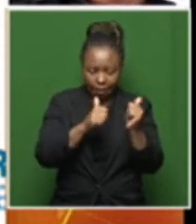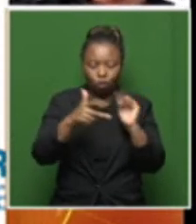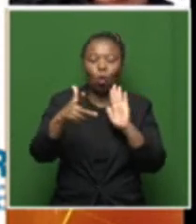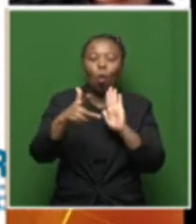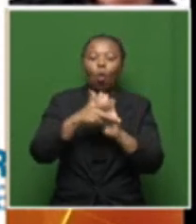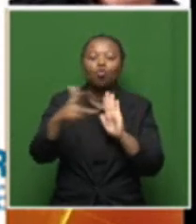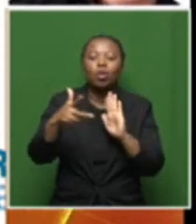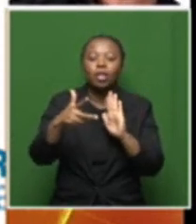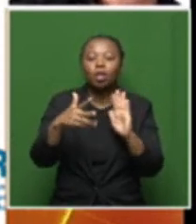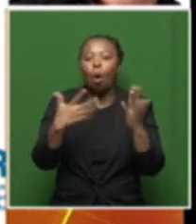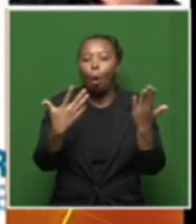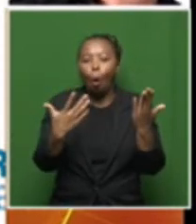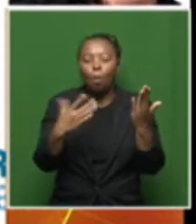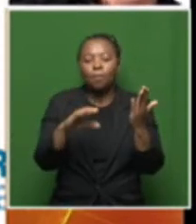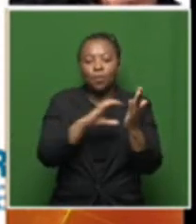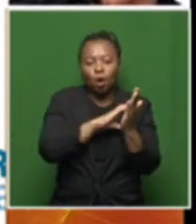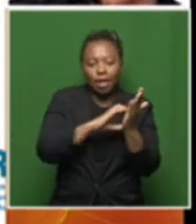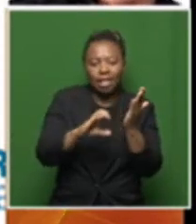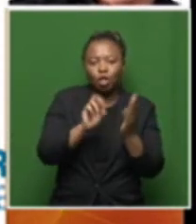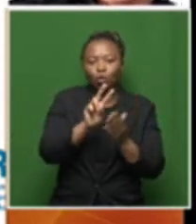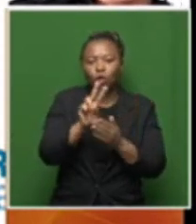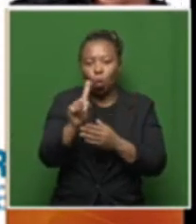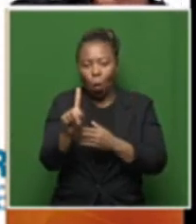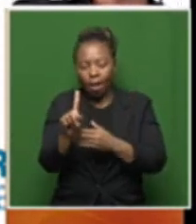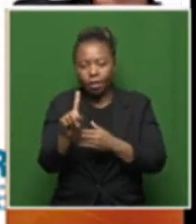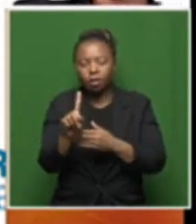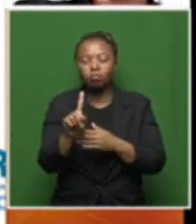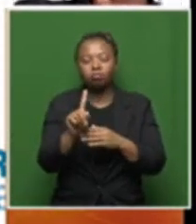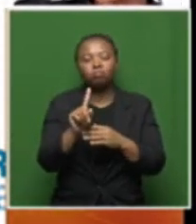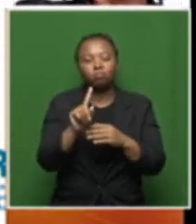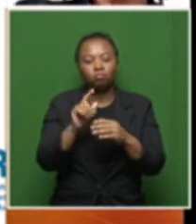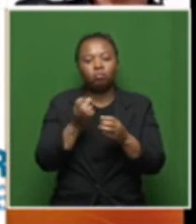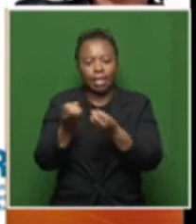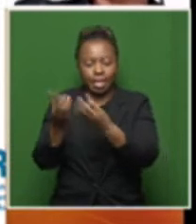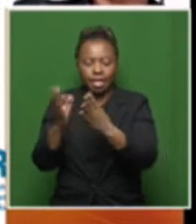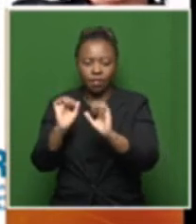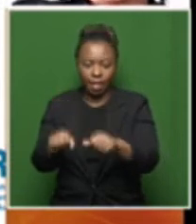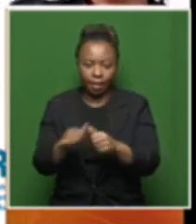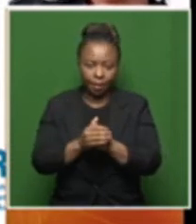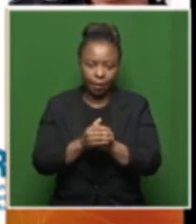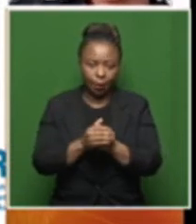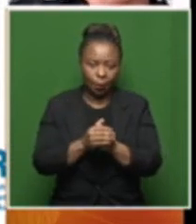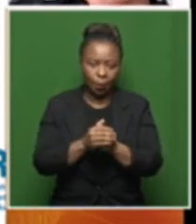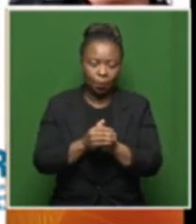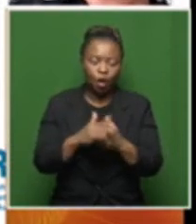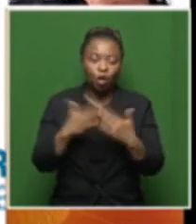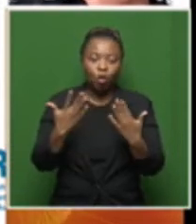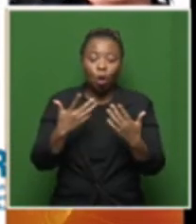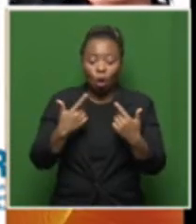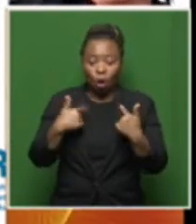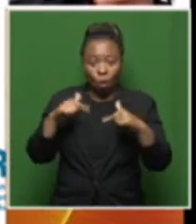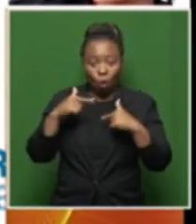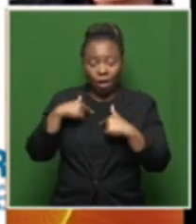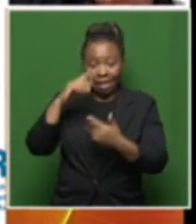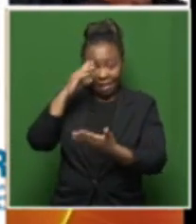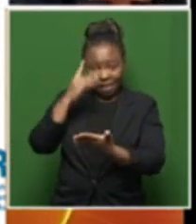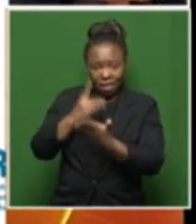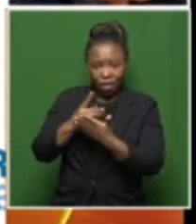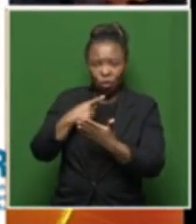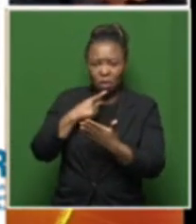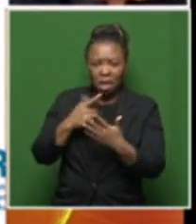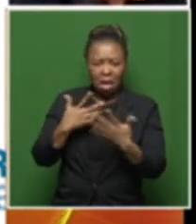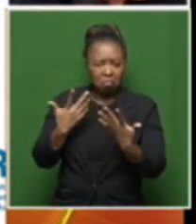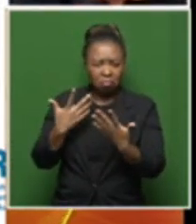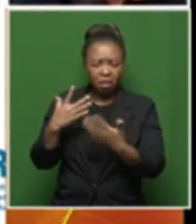or a conditional market authorization. And if we make a decision wherein the applicant is not